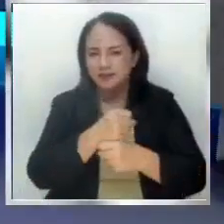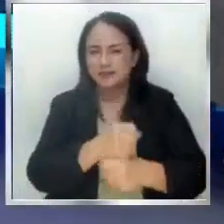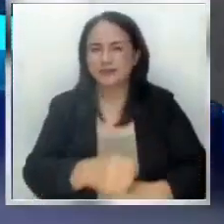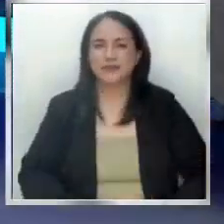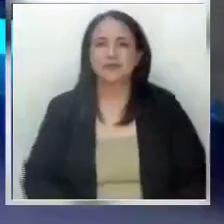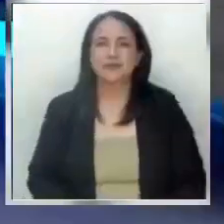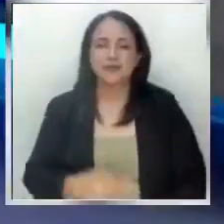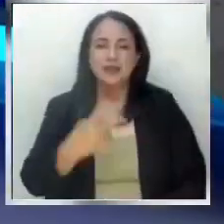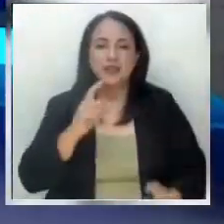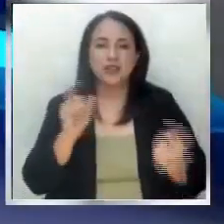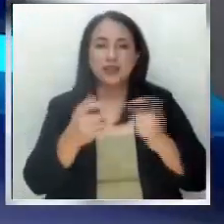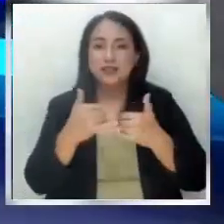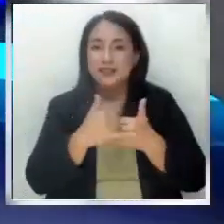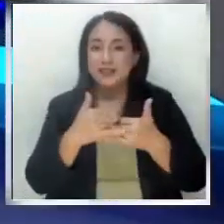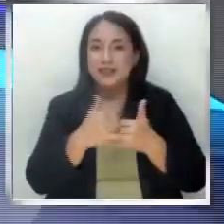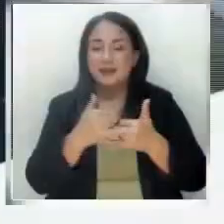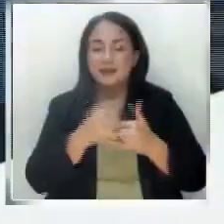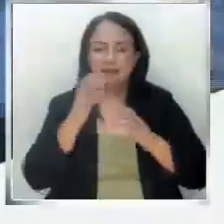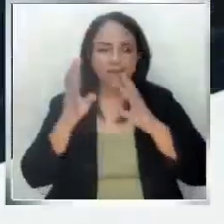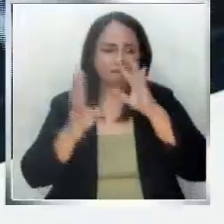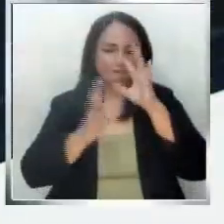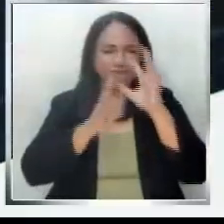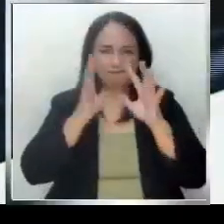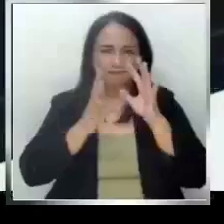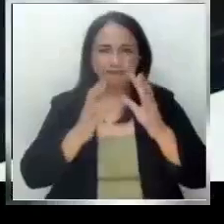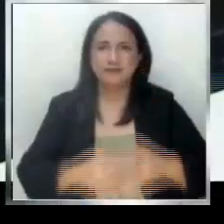the game and innovate!